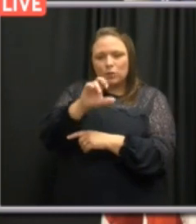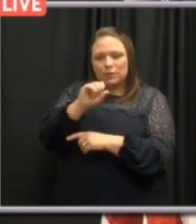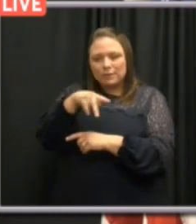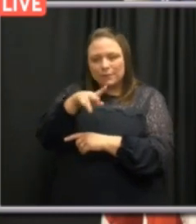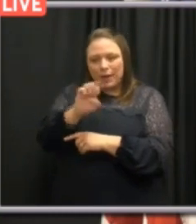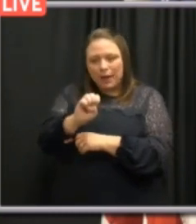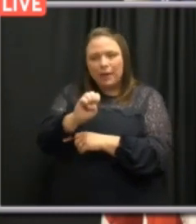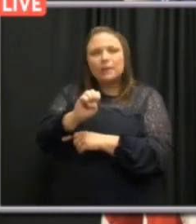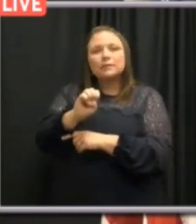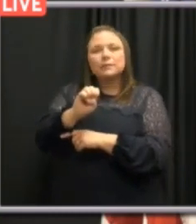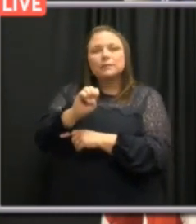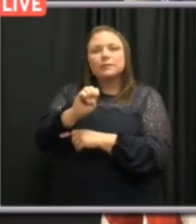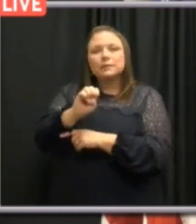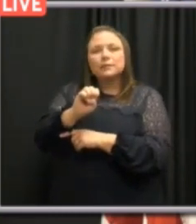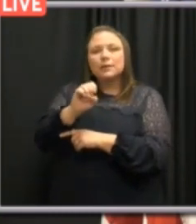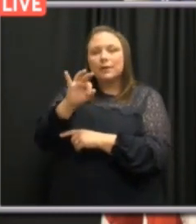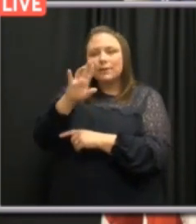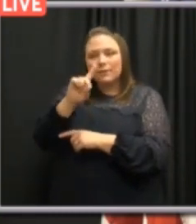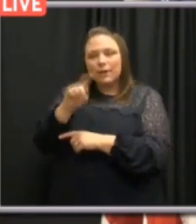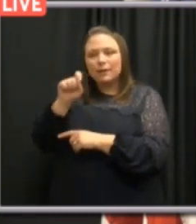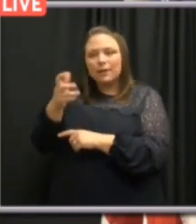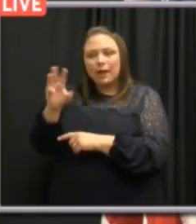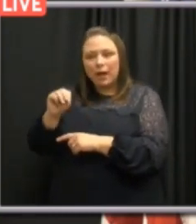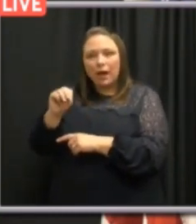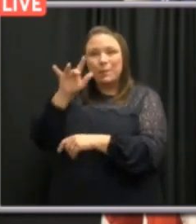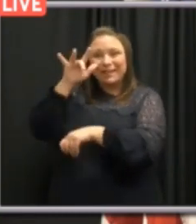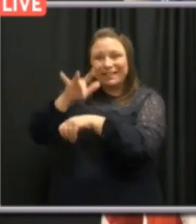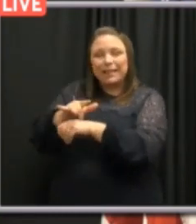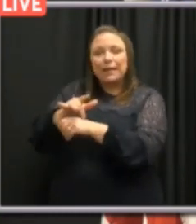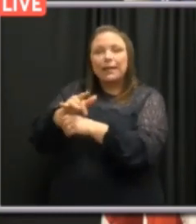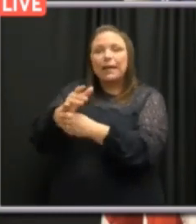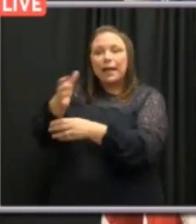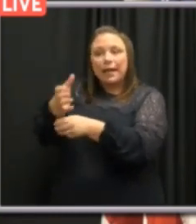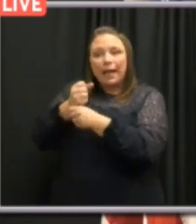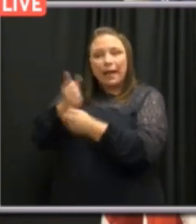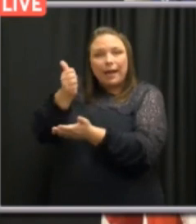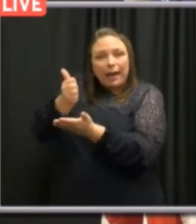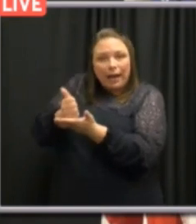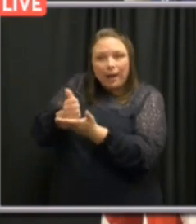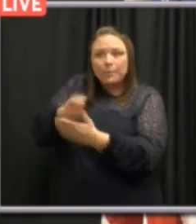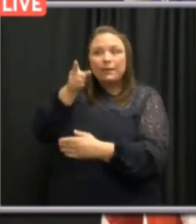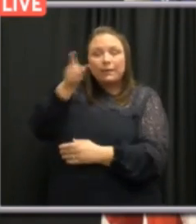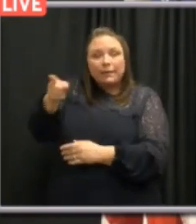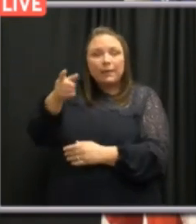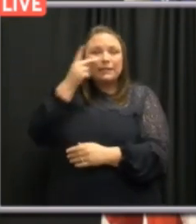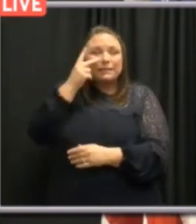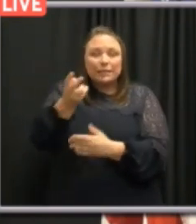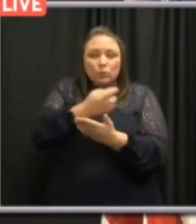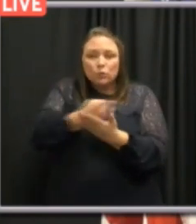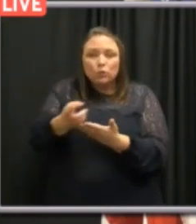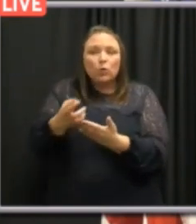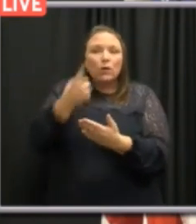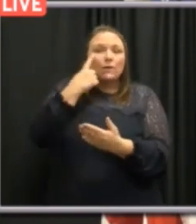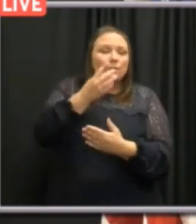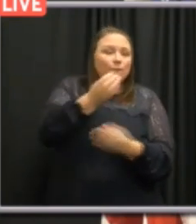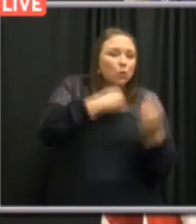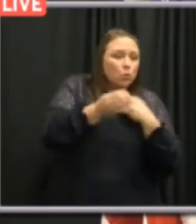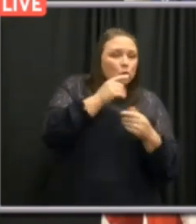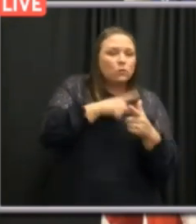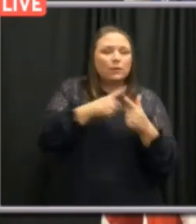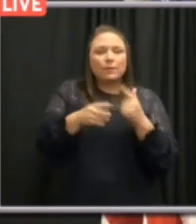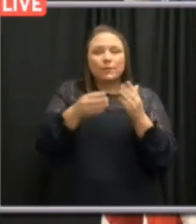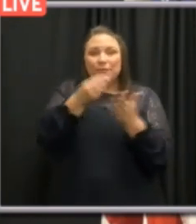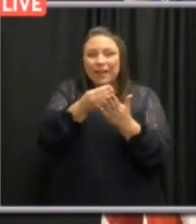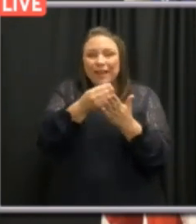NashvilleResponseFund.com. Go there and click Get Help. There you will find resources on everything from food, financial